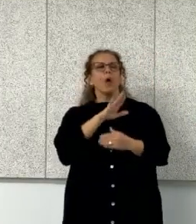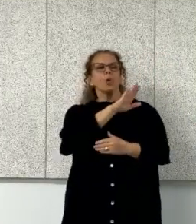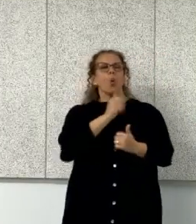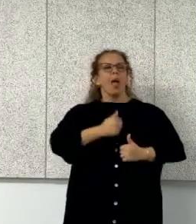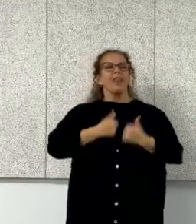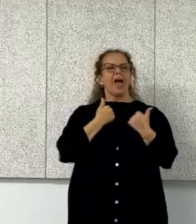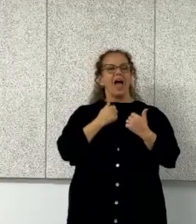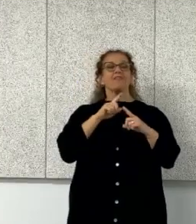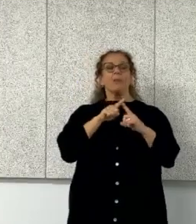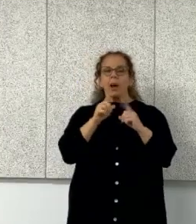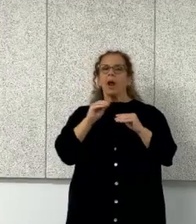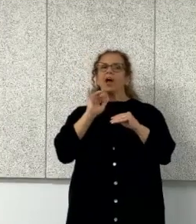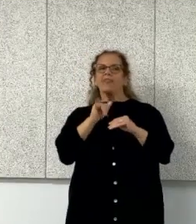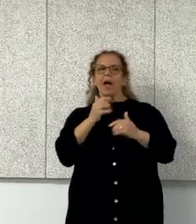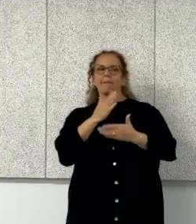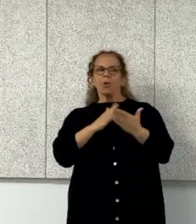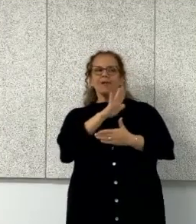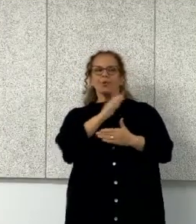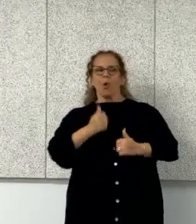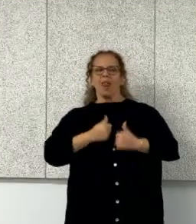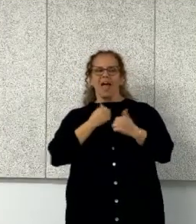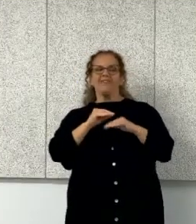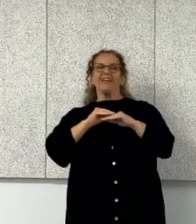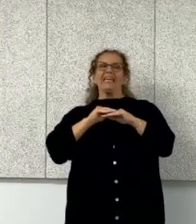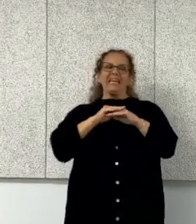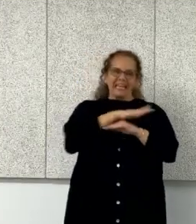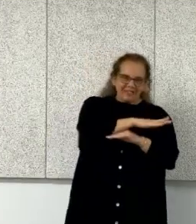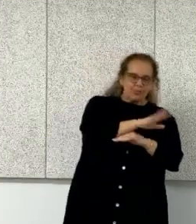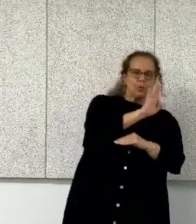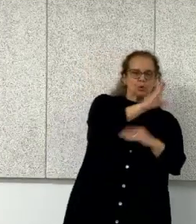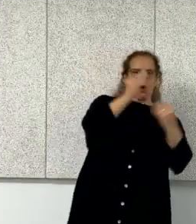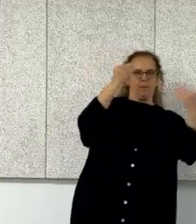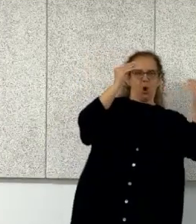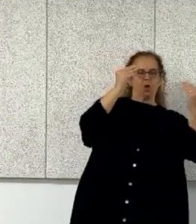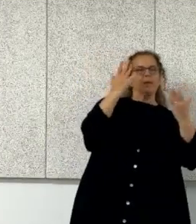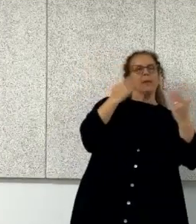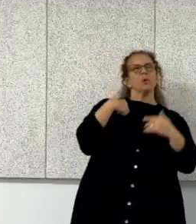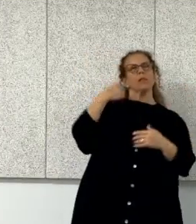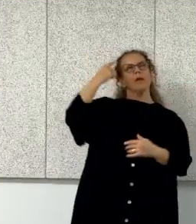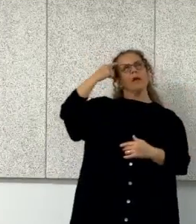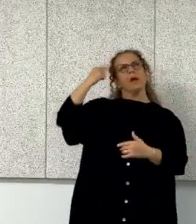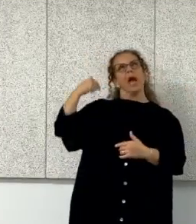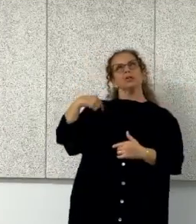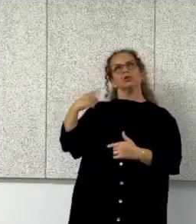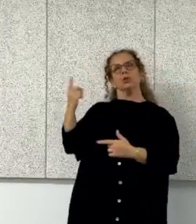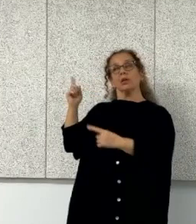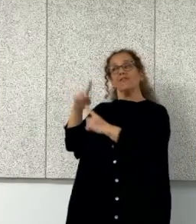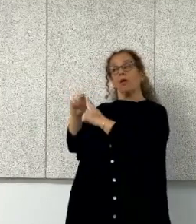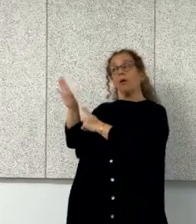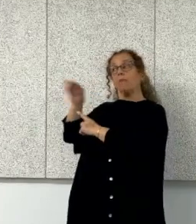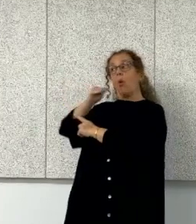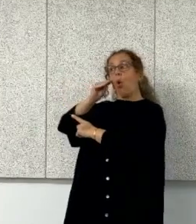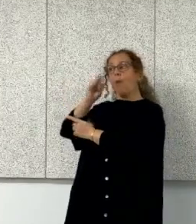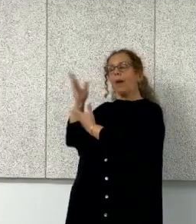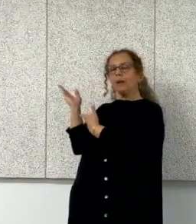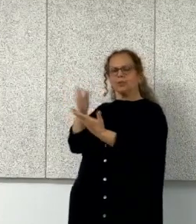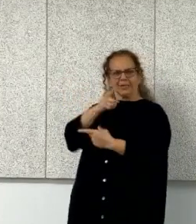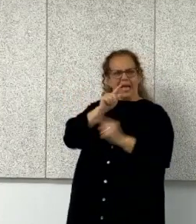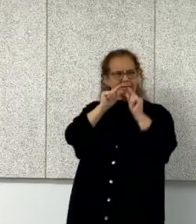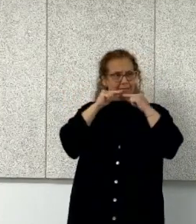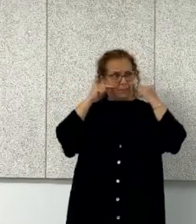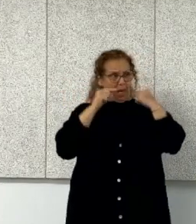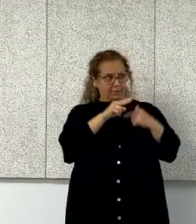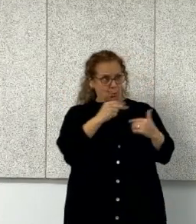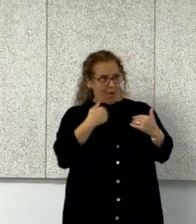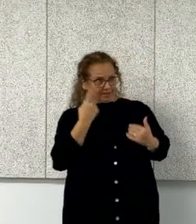maybe influences how you think about marketing. Is there something else that you're like, oh, I actually bring this to the table? You're smiling because you have